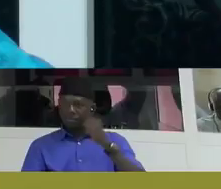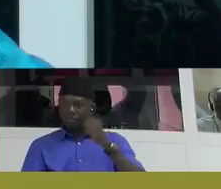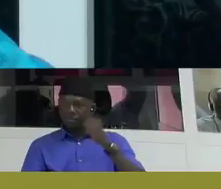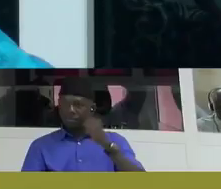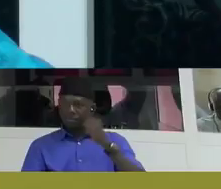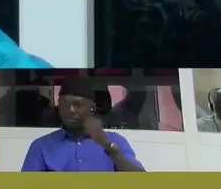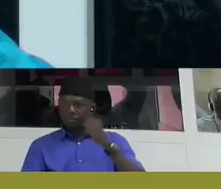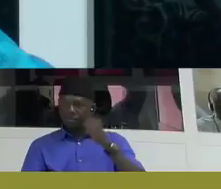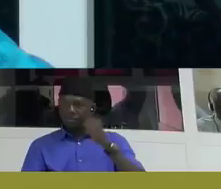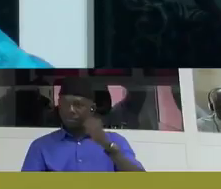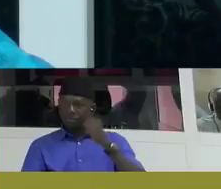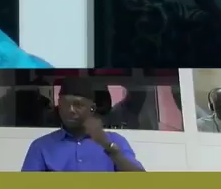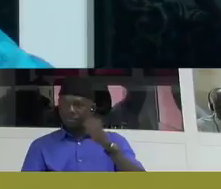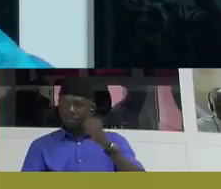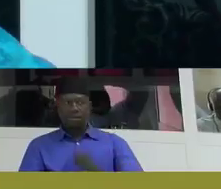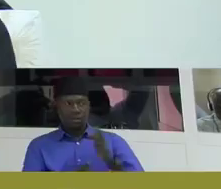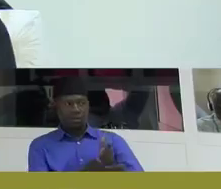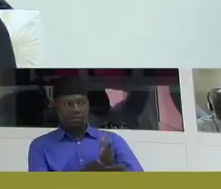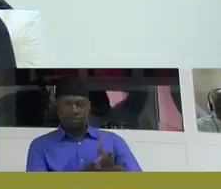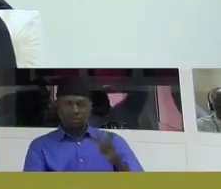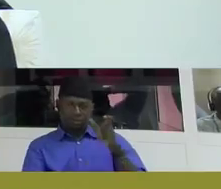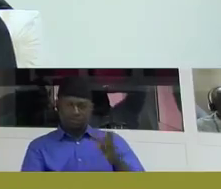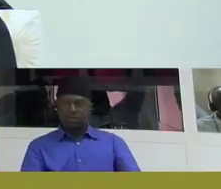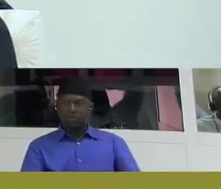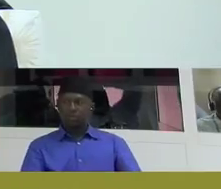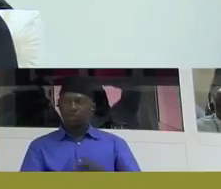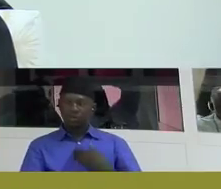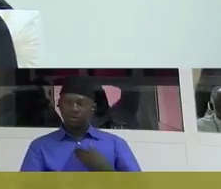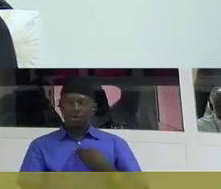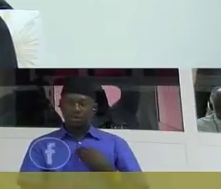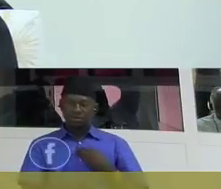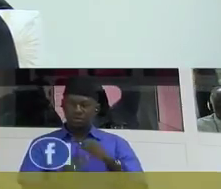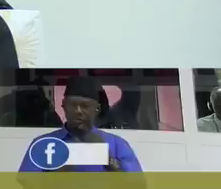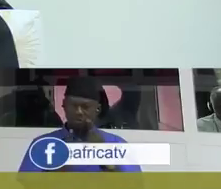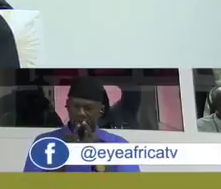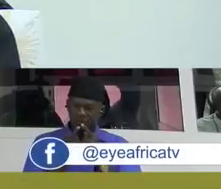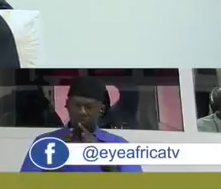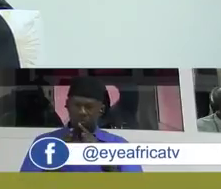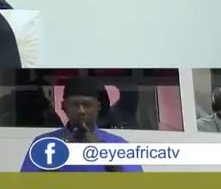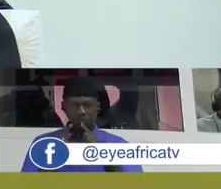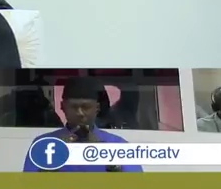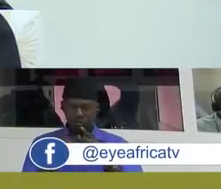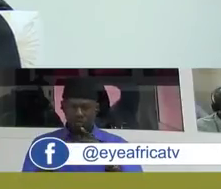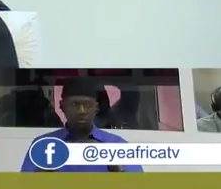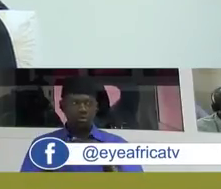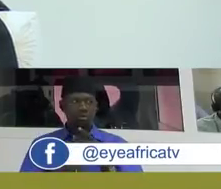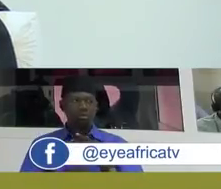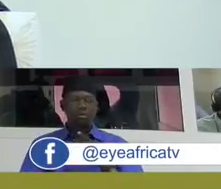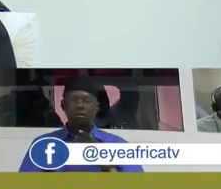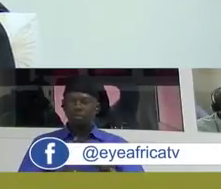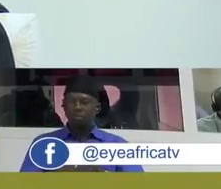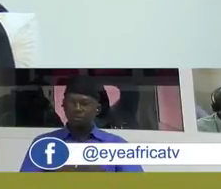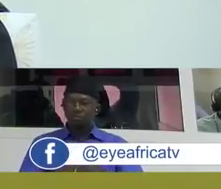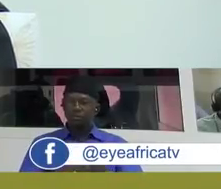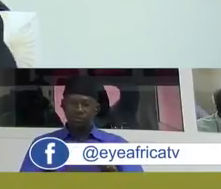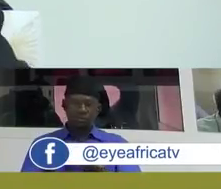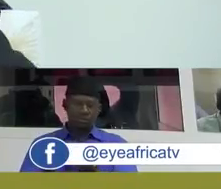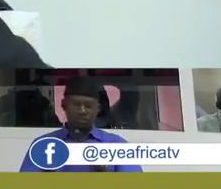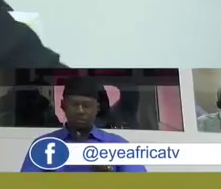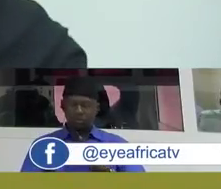and we have a procedural matter to address some ones the witnesses in and before we